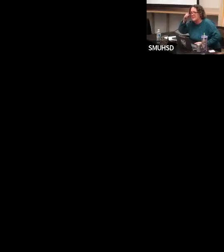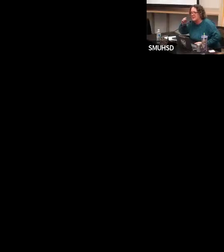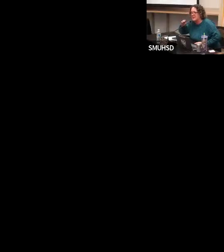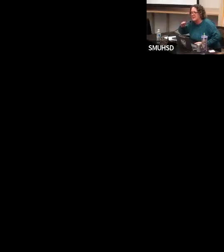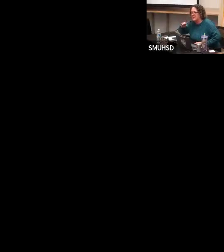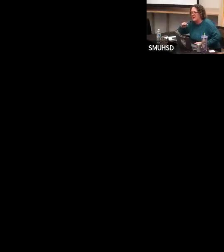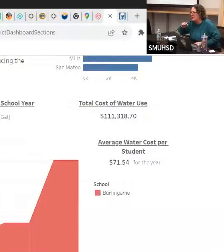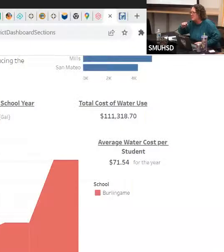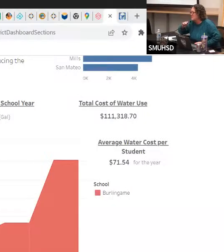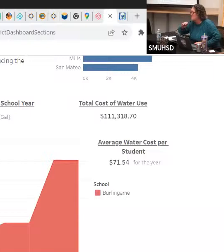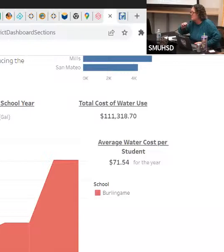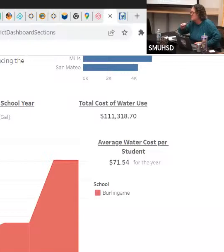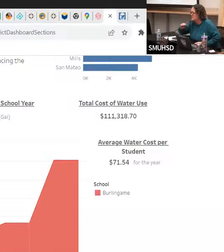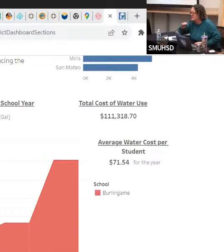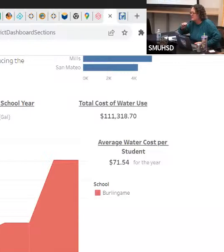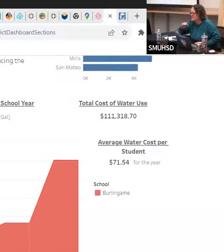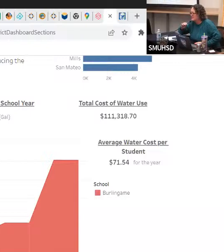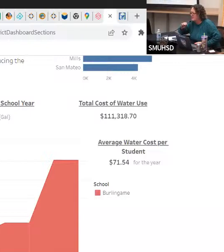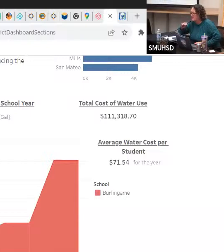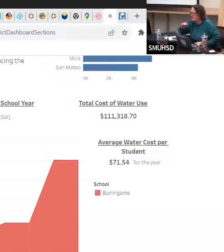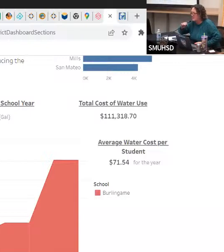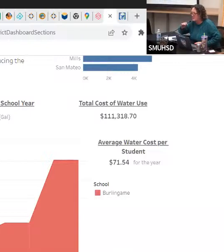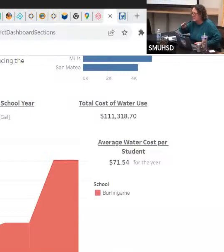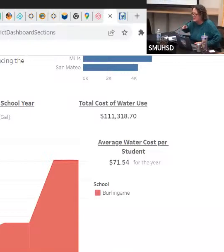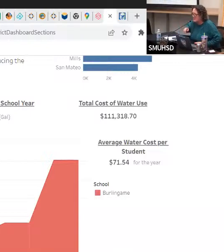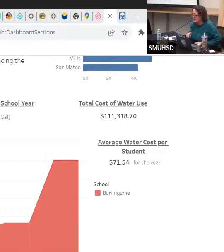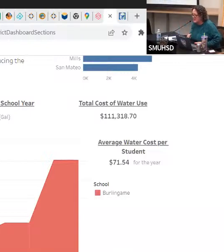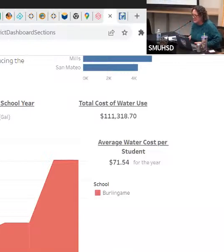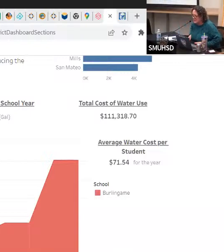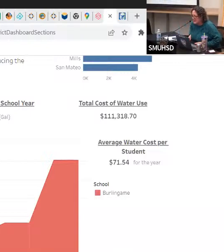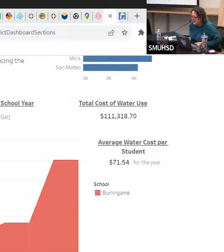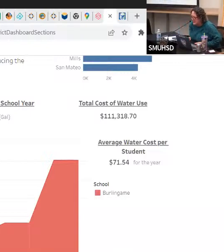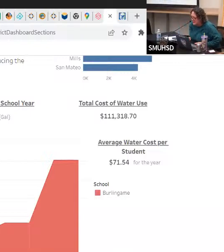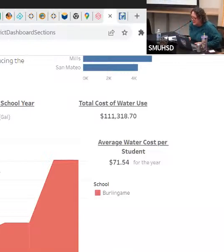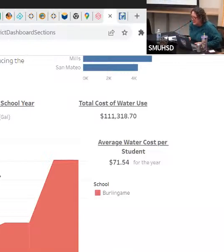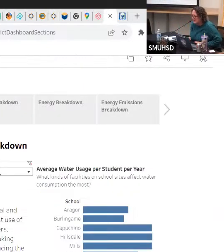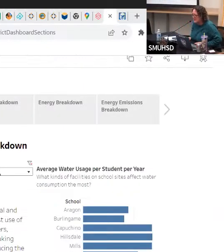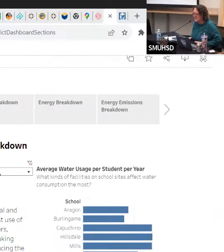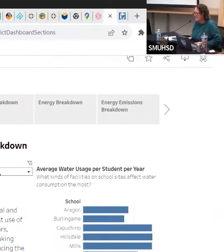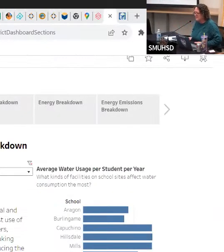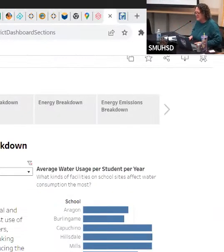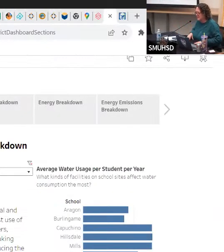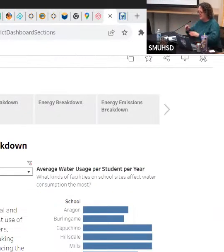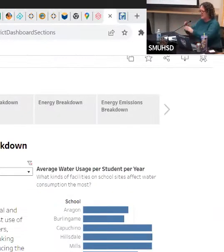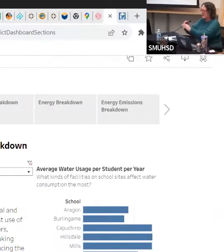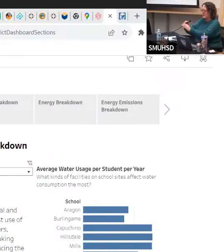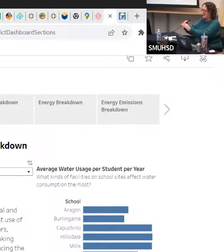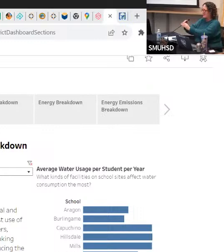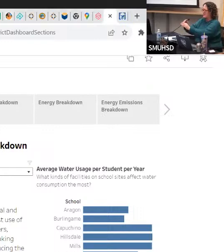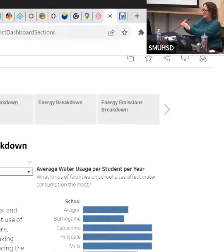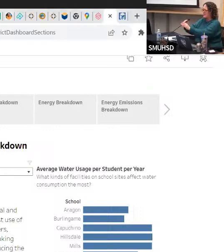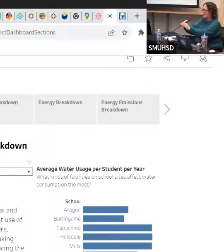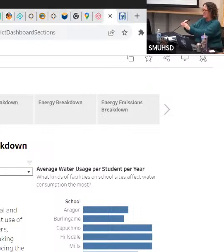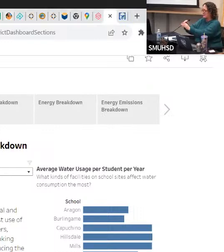put all schools, select all schools instead of just Burlingame? I just came on loud.